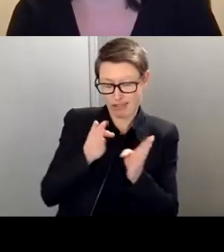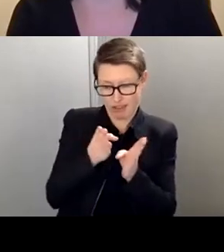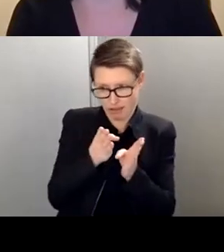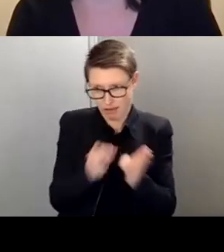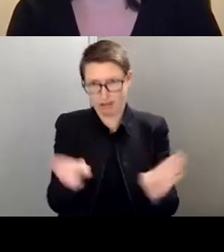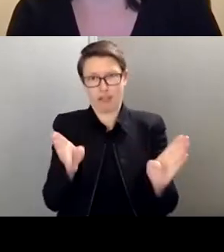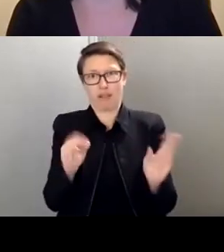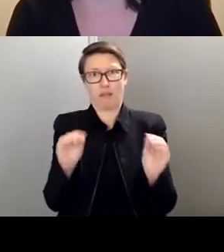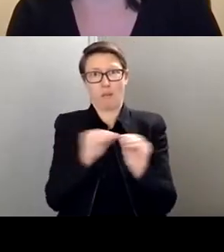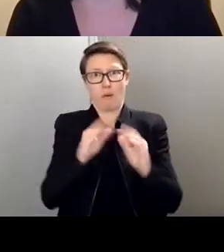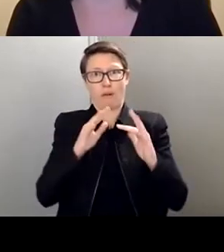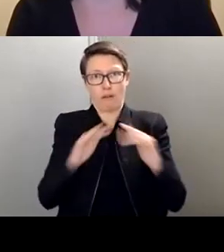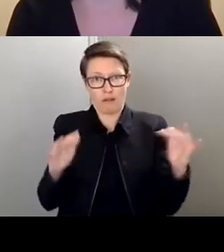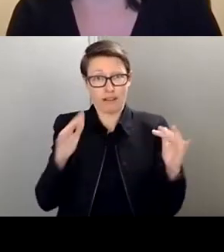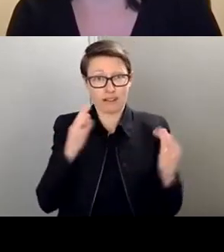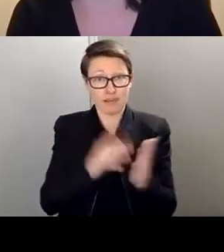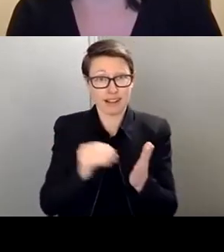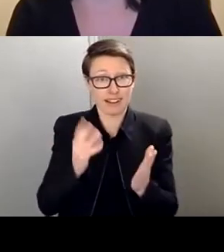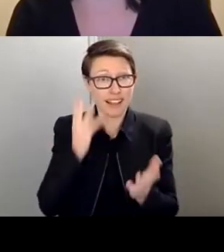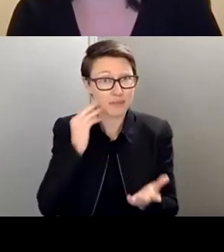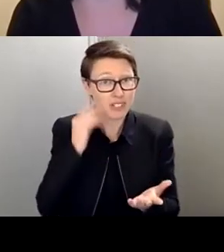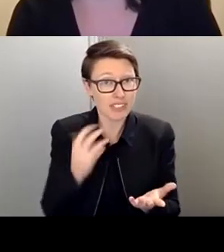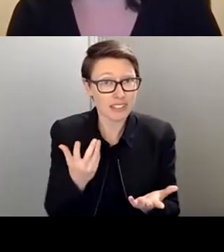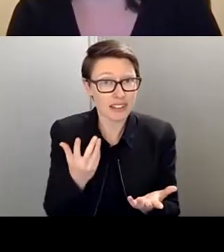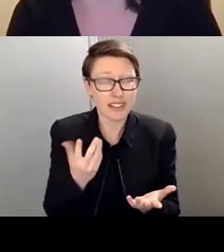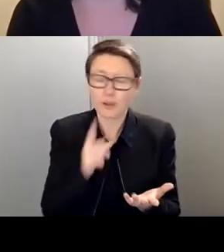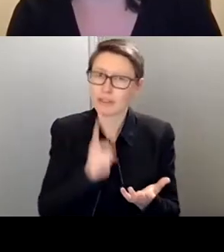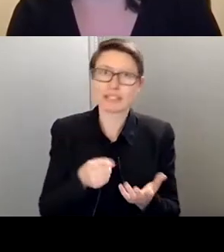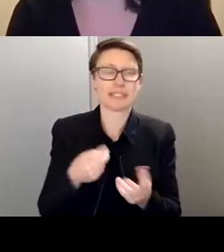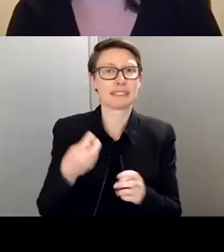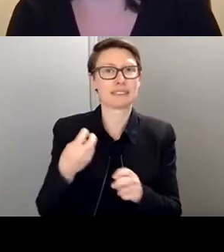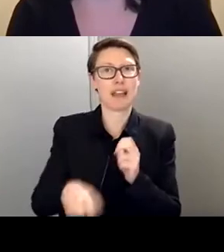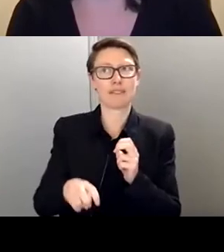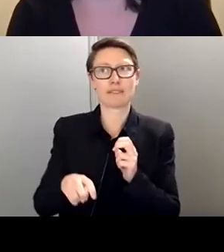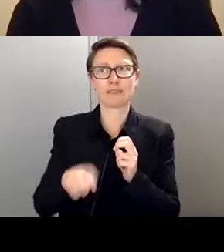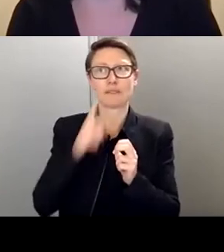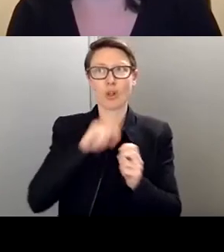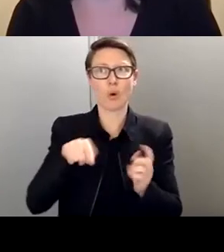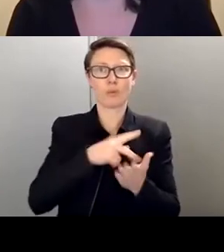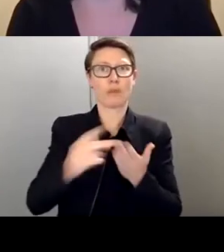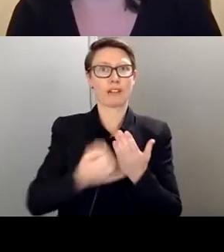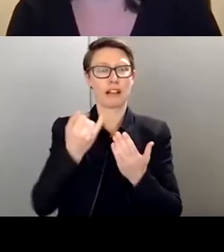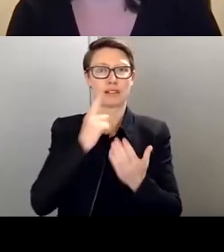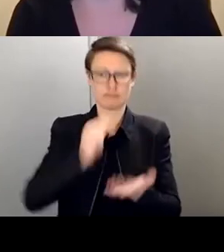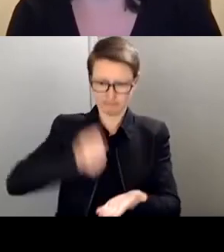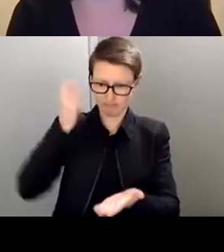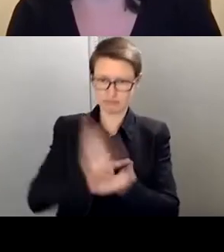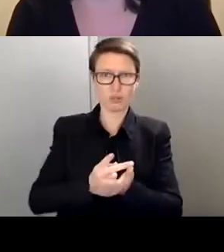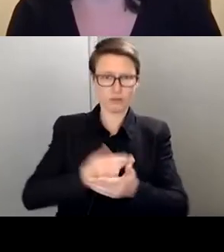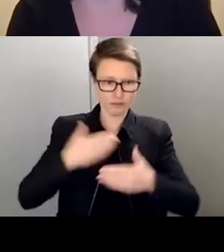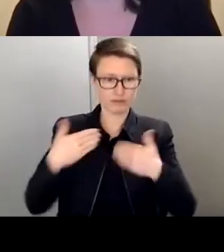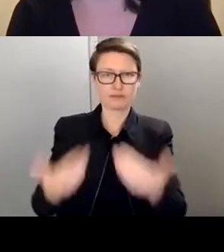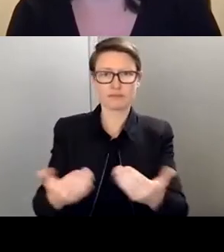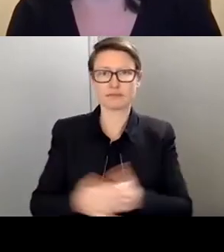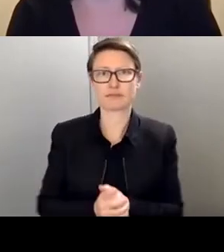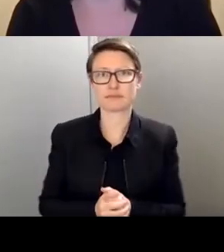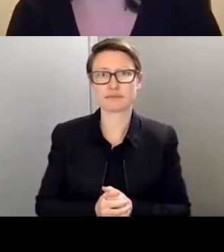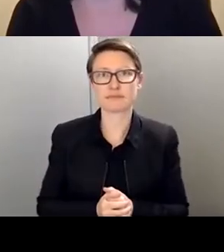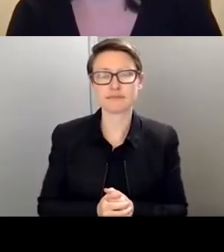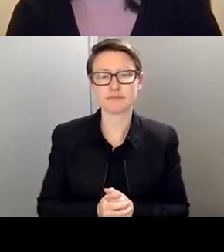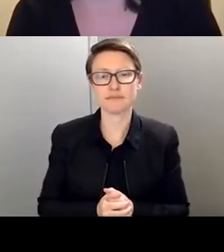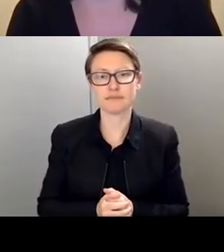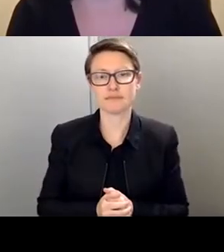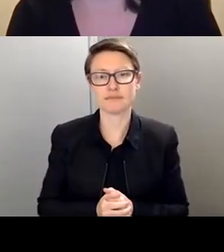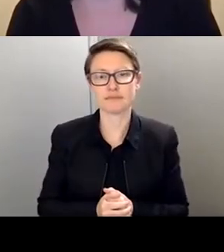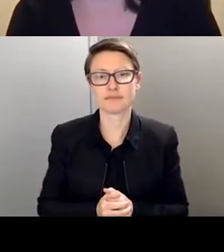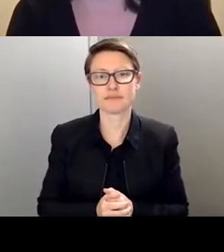those projects off the ground, greenlit, and move forward. And the other thing I will say,